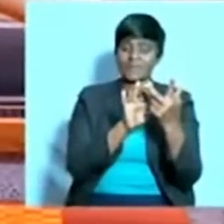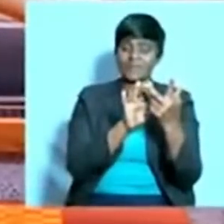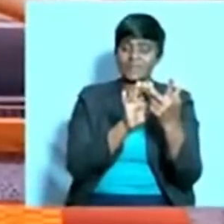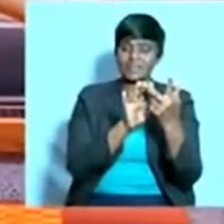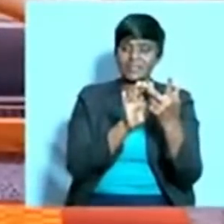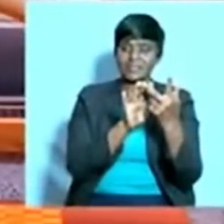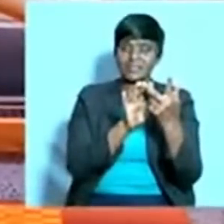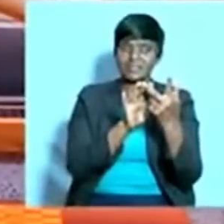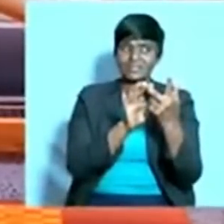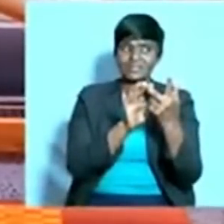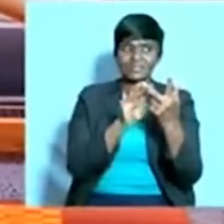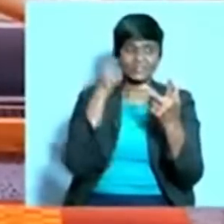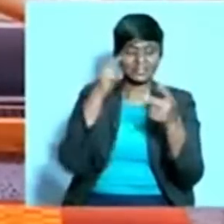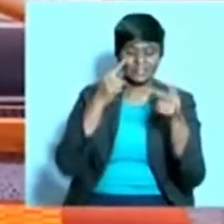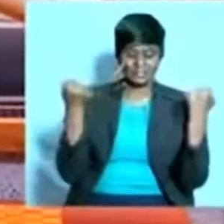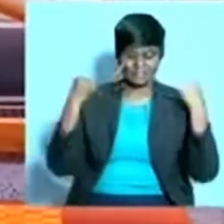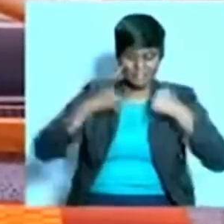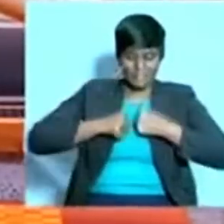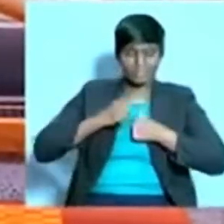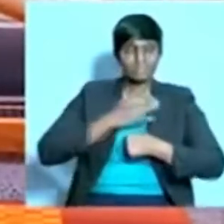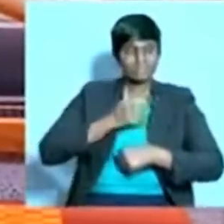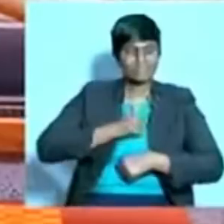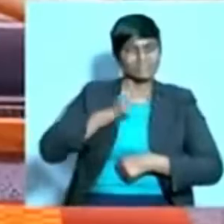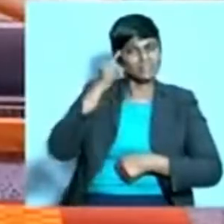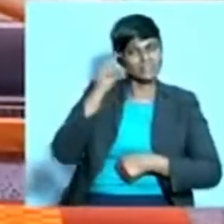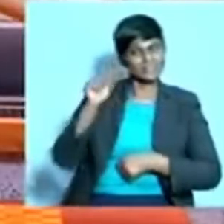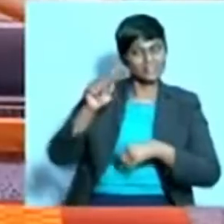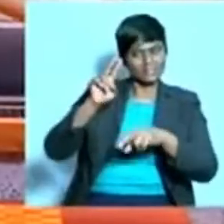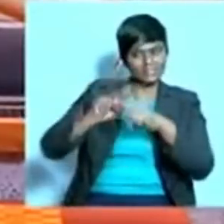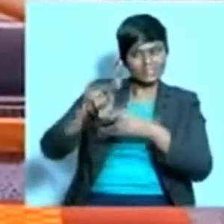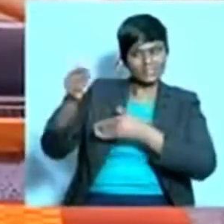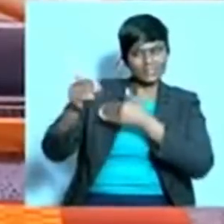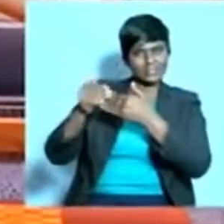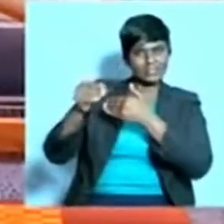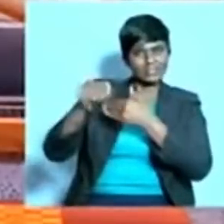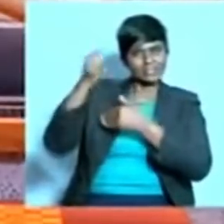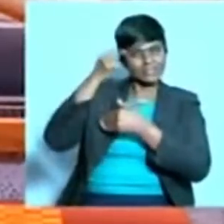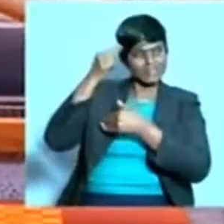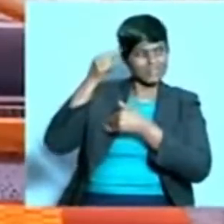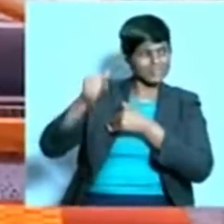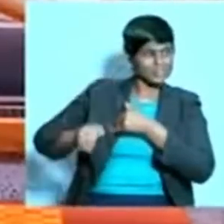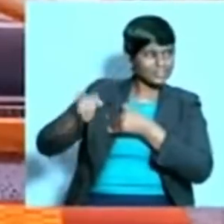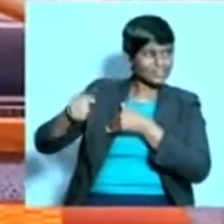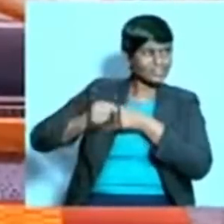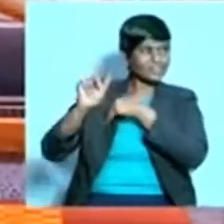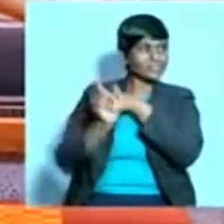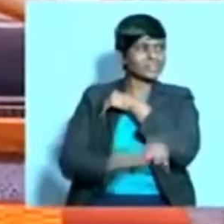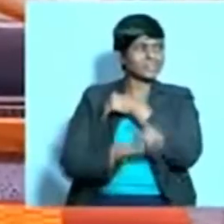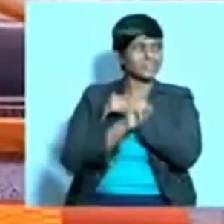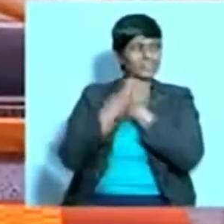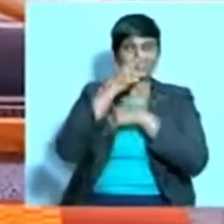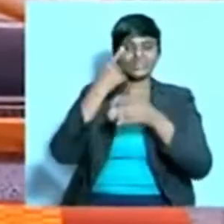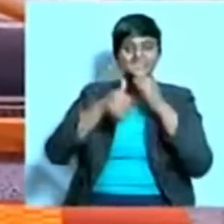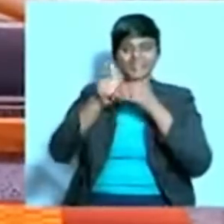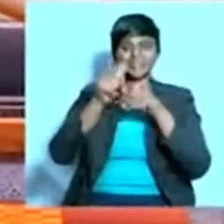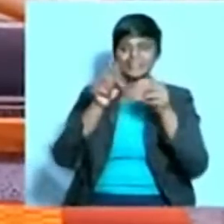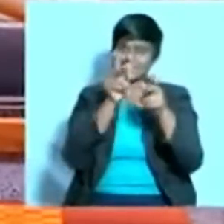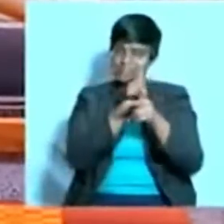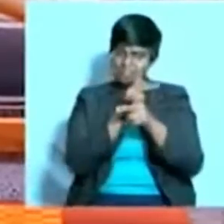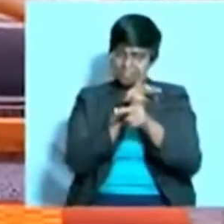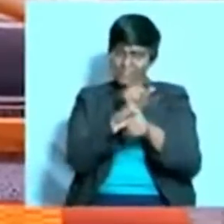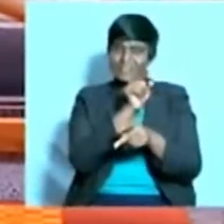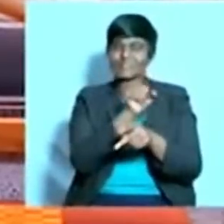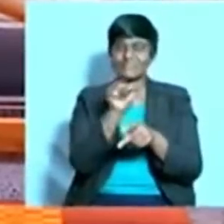for the dress code, I think they are seated next to the government chief whip, who is going to take care of